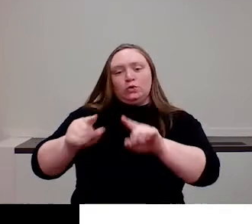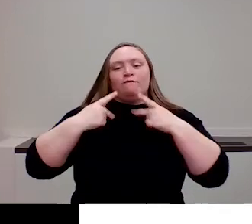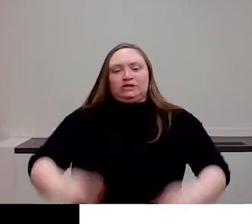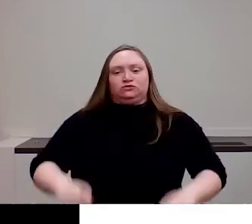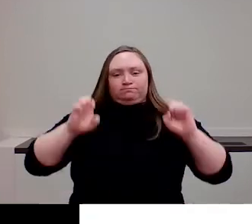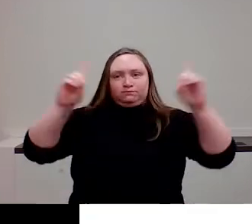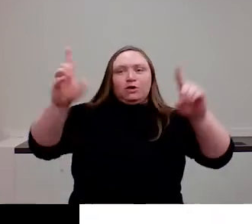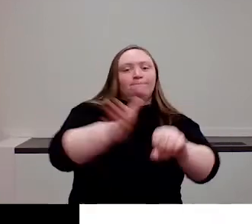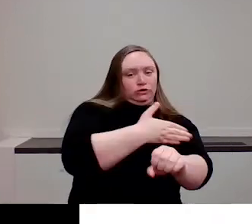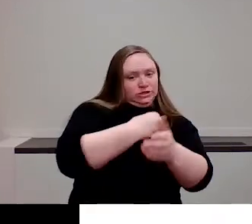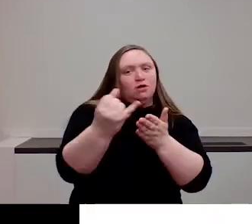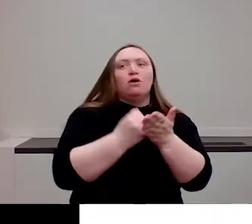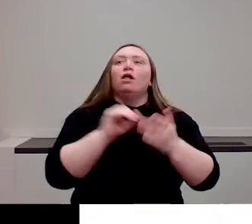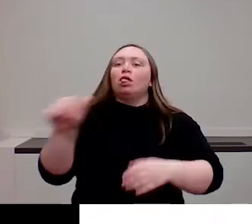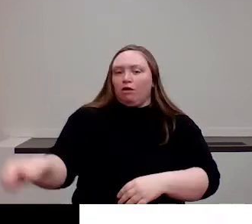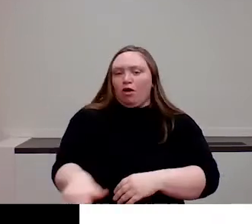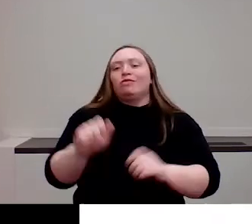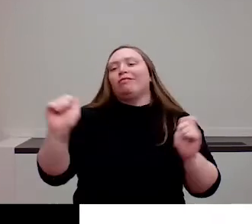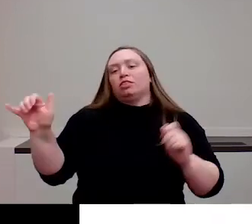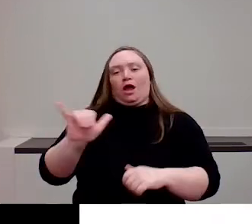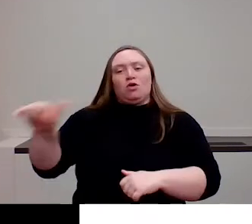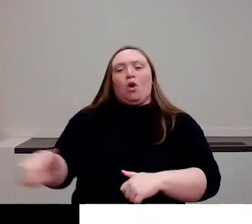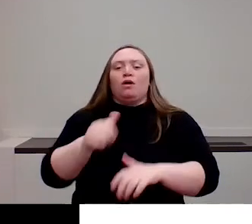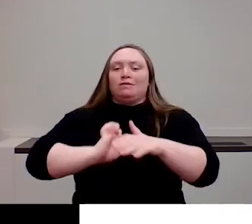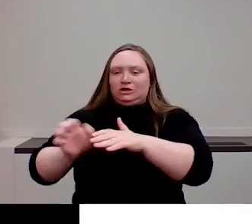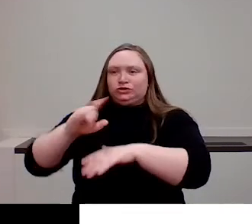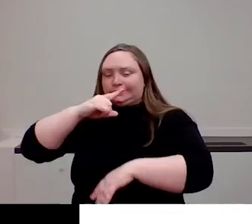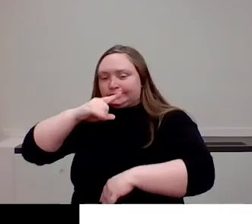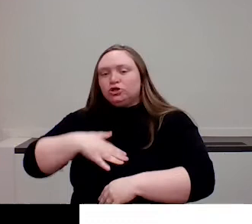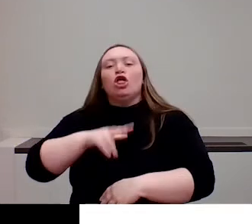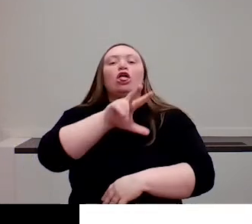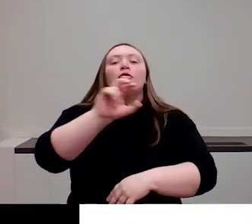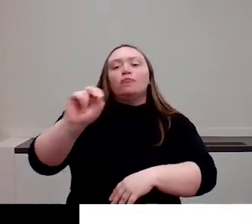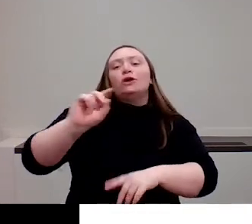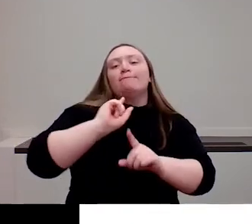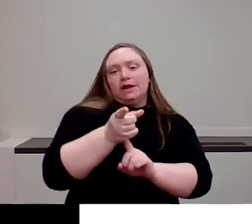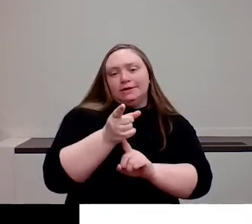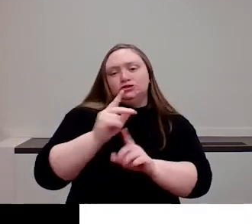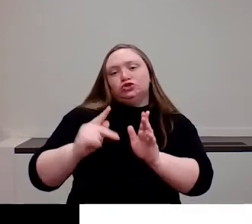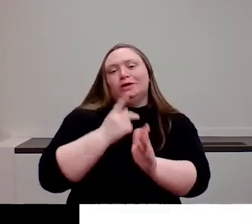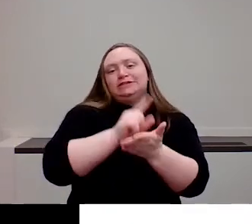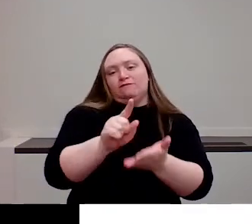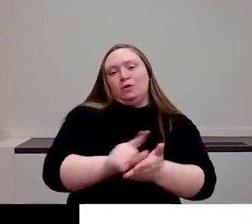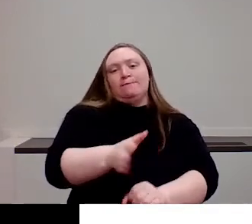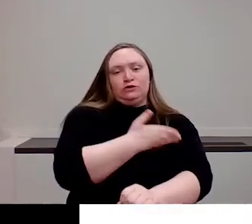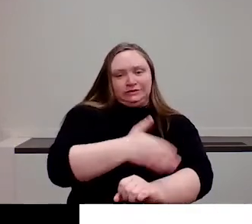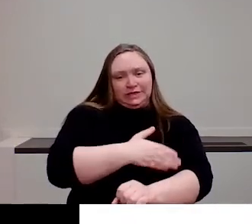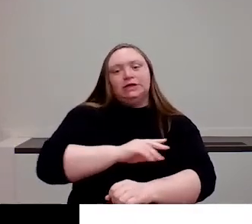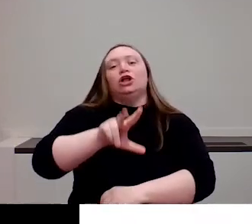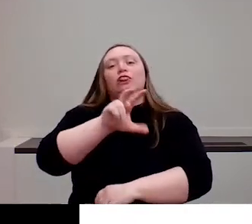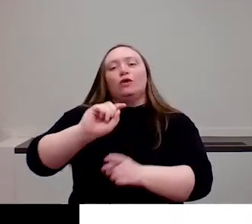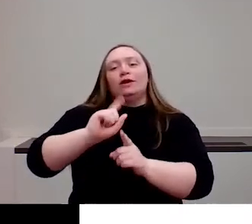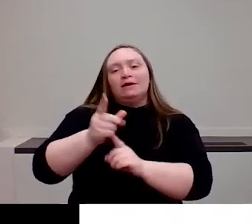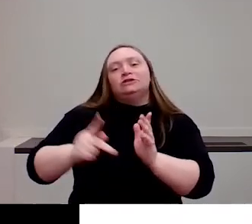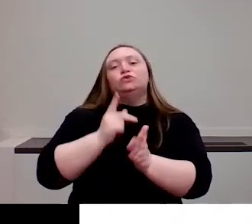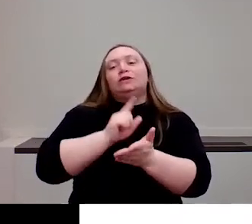ed, music and art, just like the rest of the elementary kids. They do 30 minutes of music twice a week, 30 minutes of phys ed twice a week, and 1